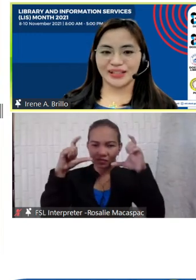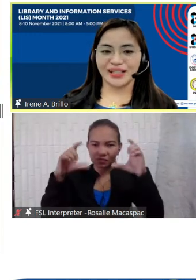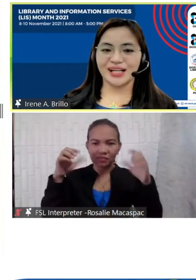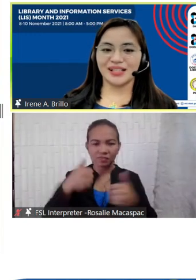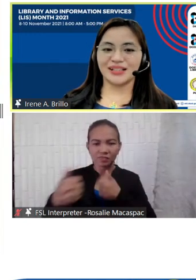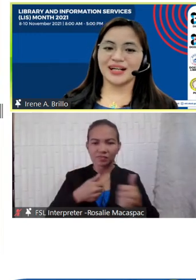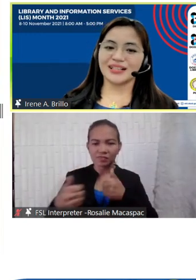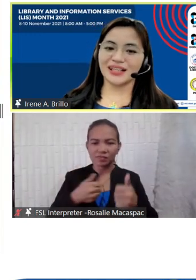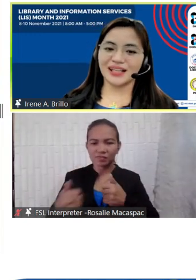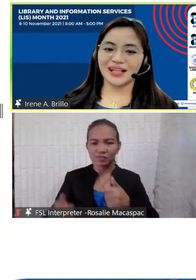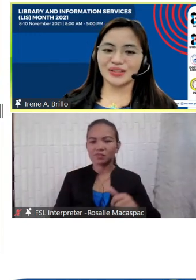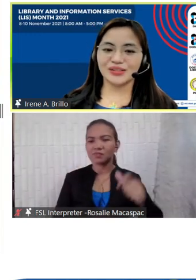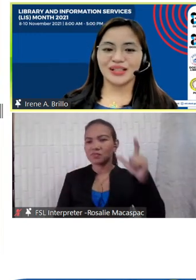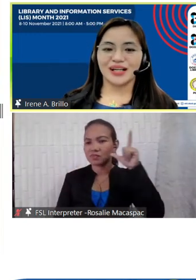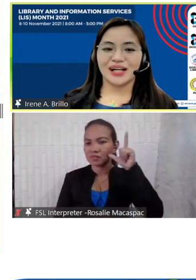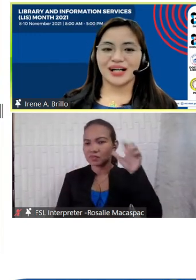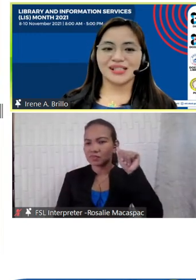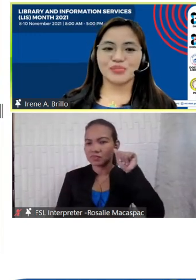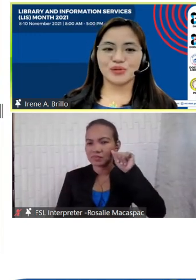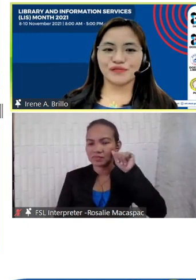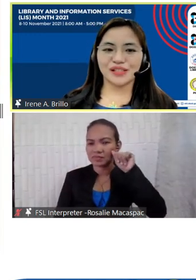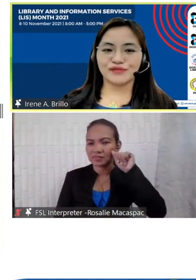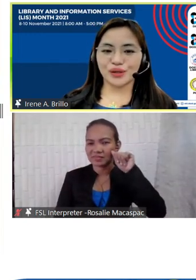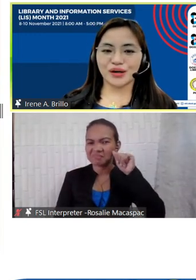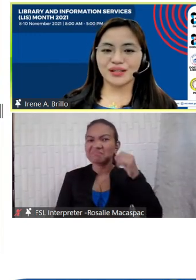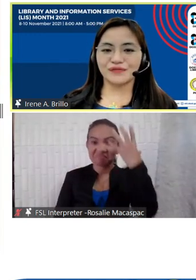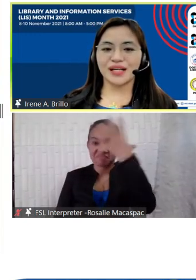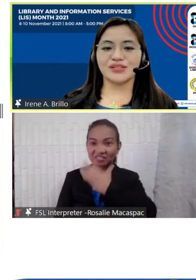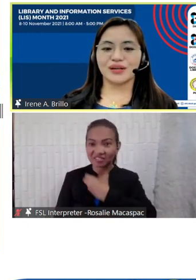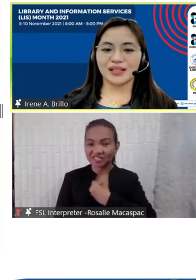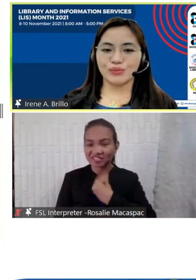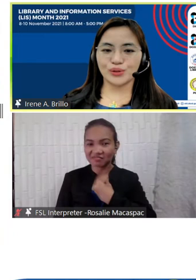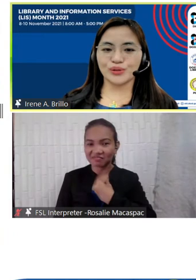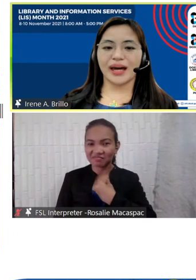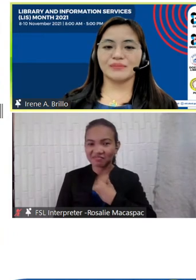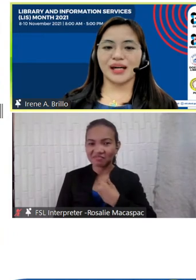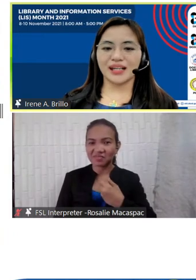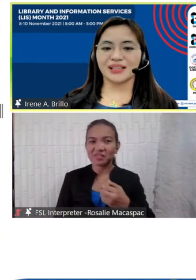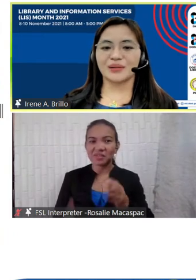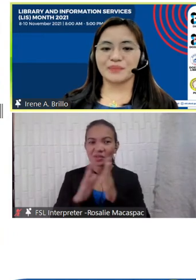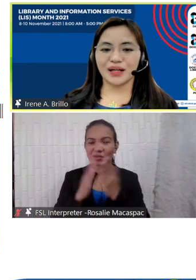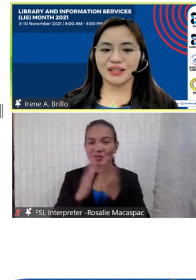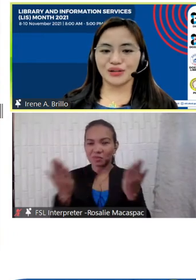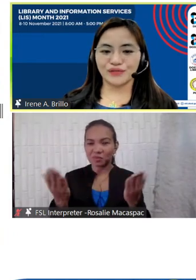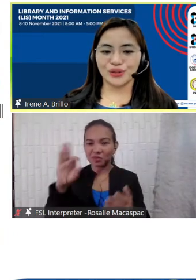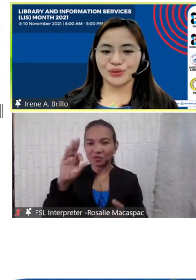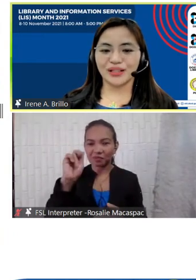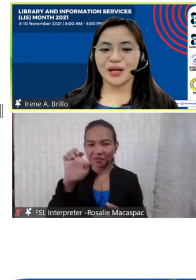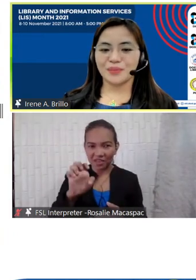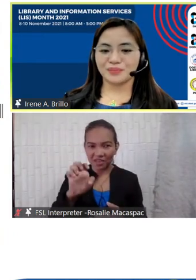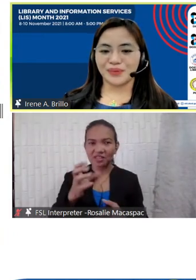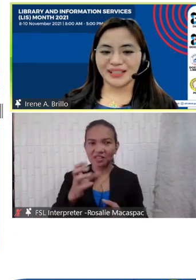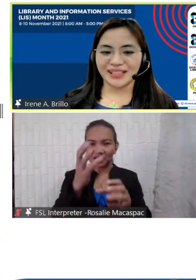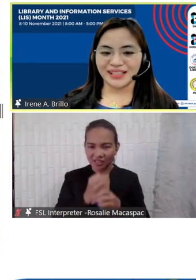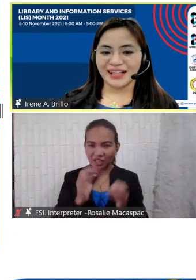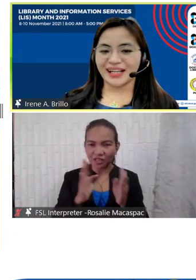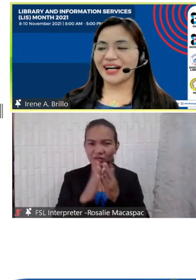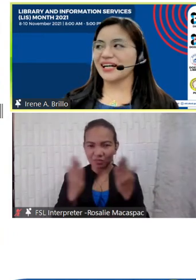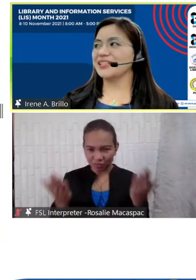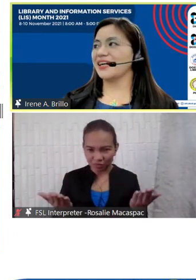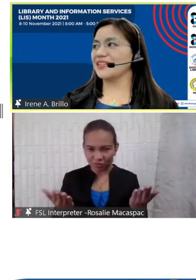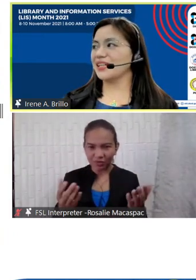Aquino. Ayan, ang ganda, no? Sa book face photography, you get a book and make it a part of your